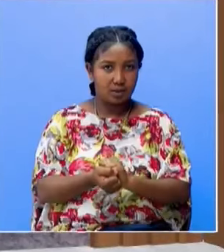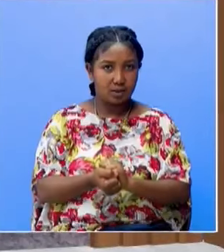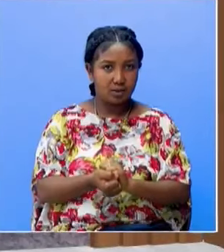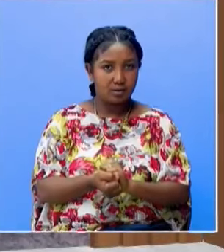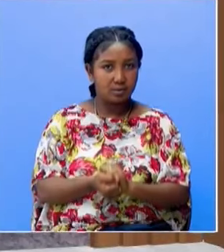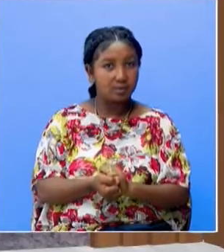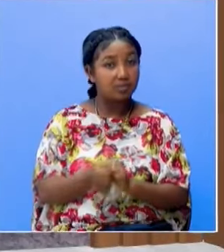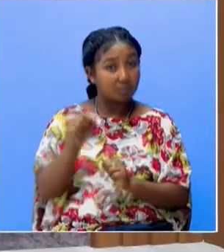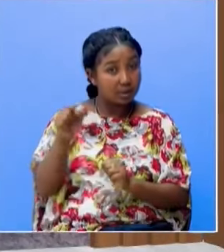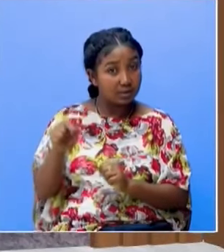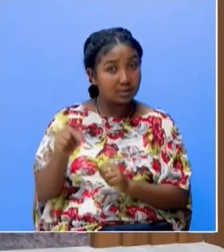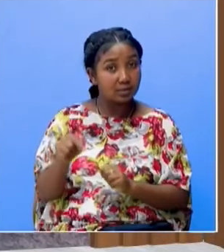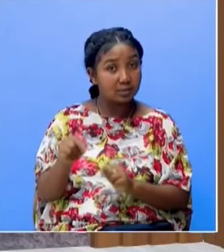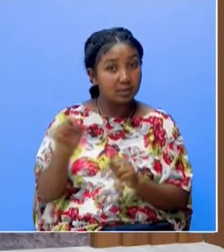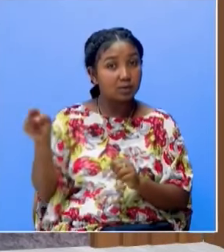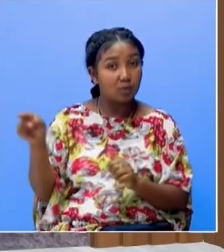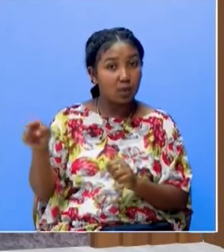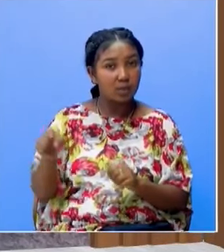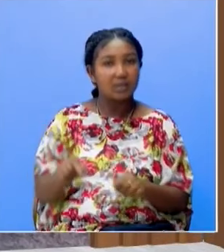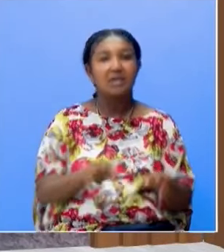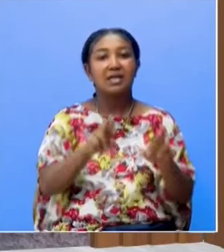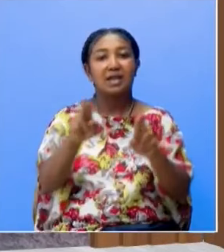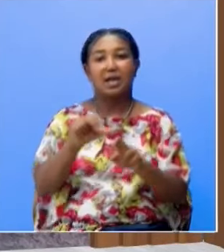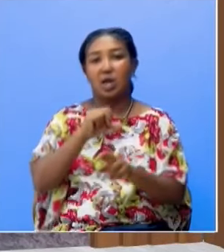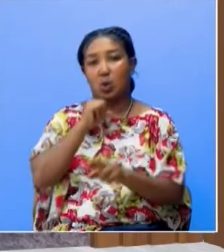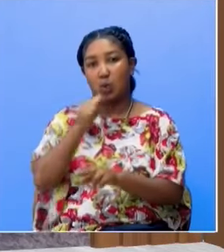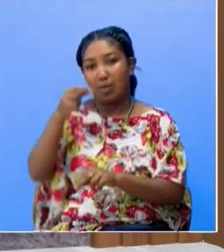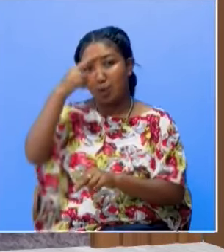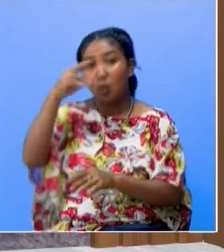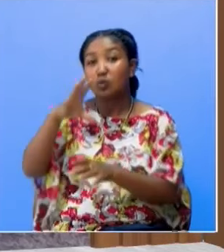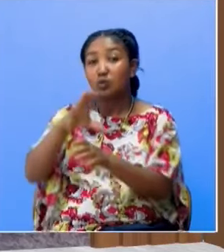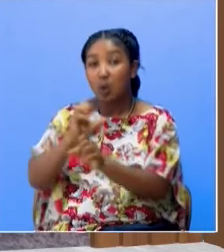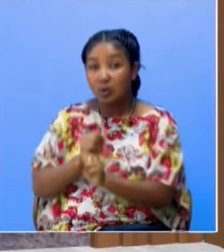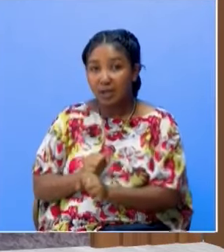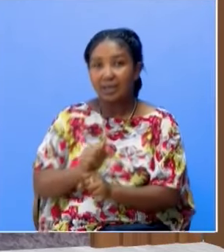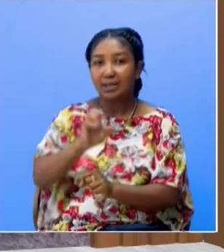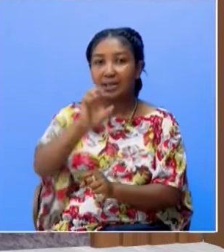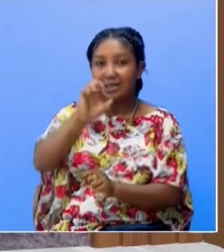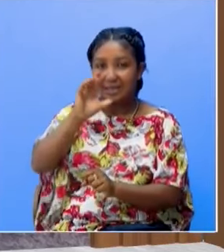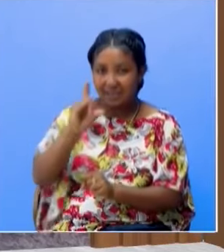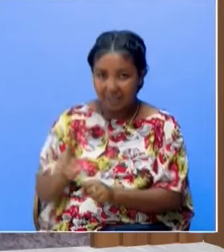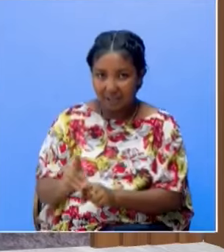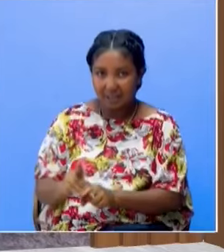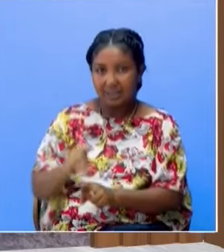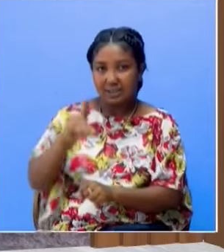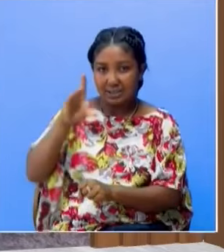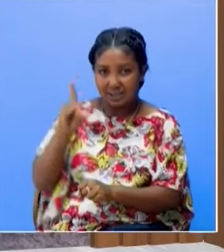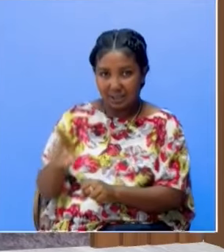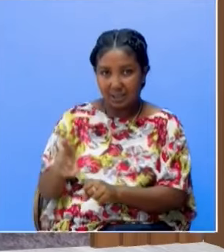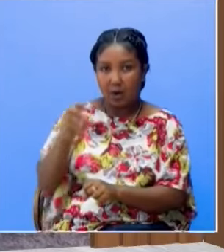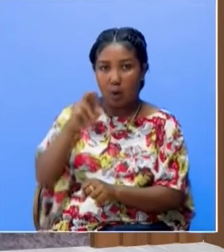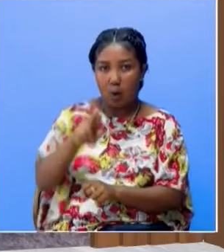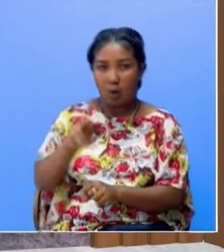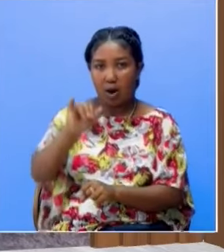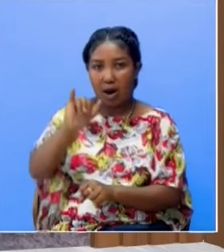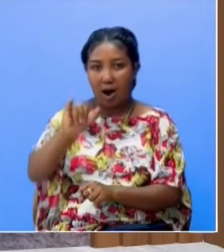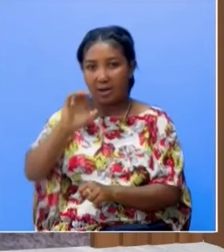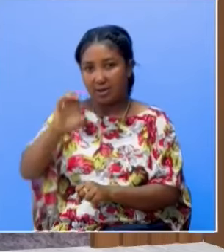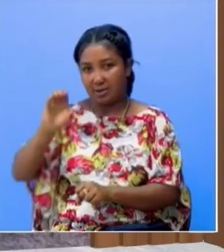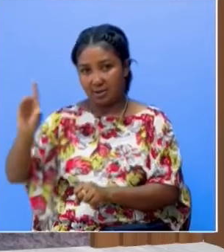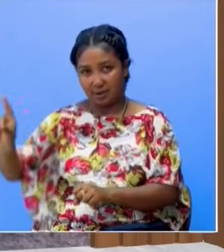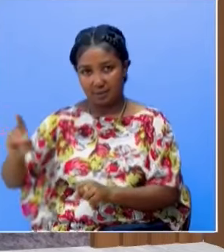Still they are irregular because they are not taking ed, d, or